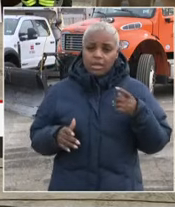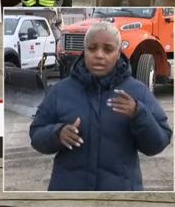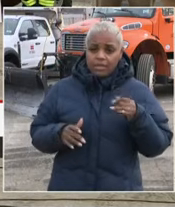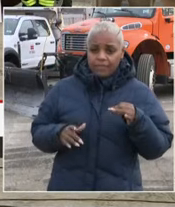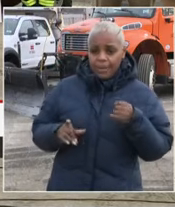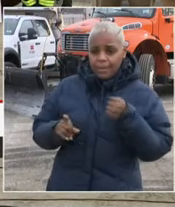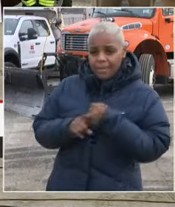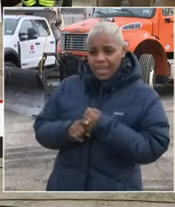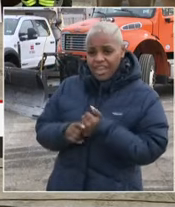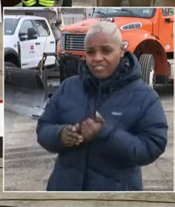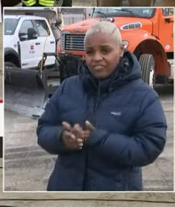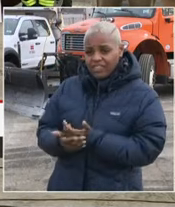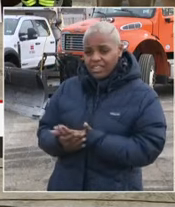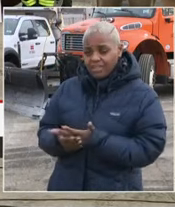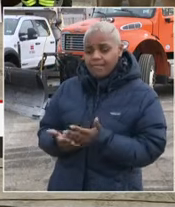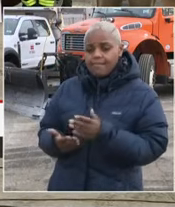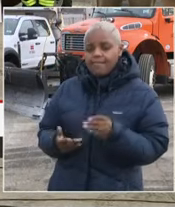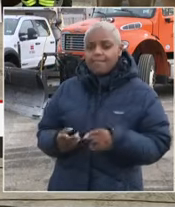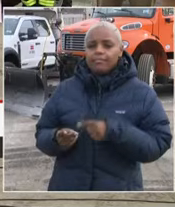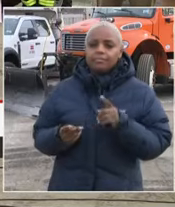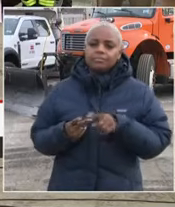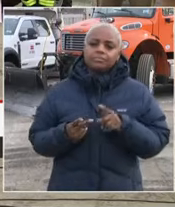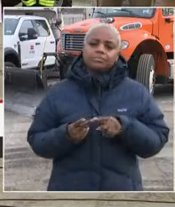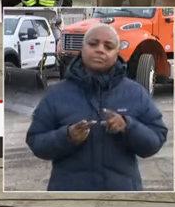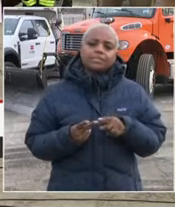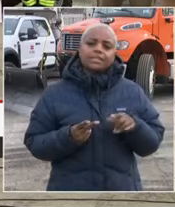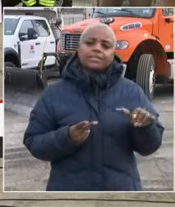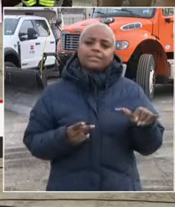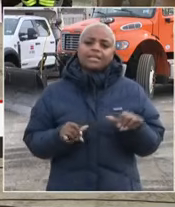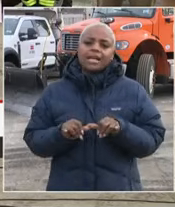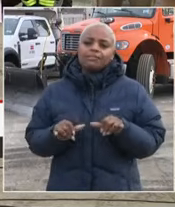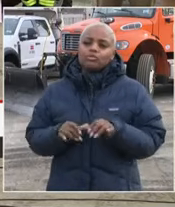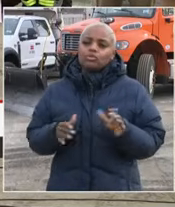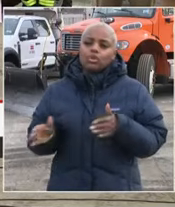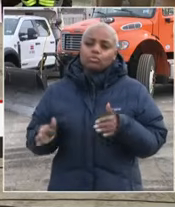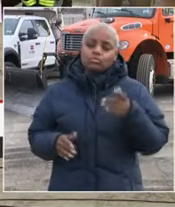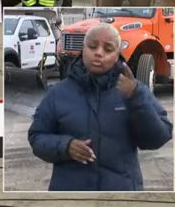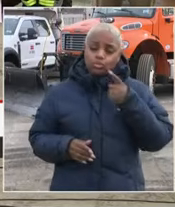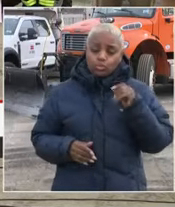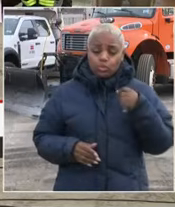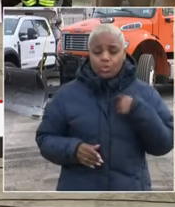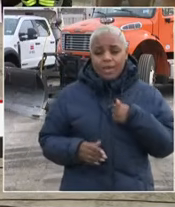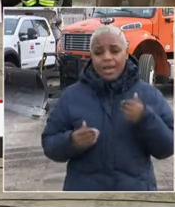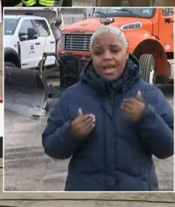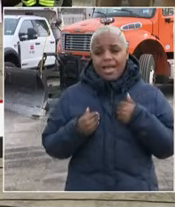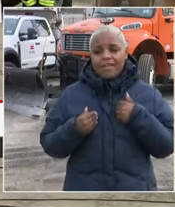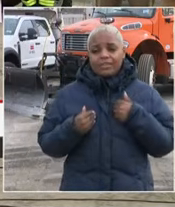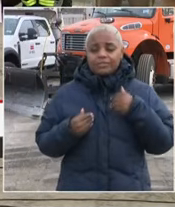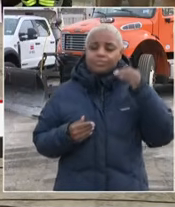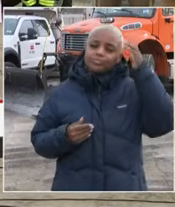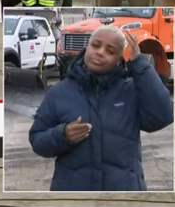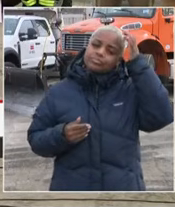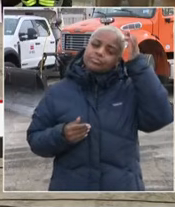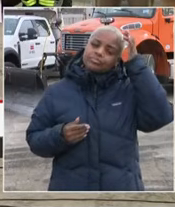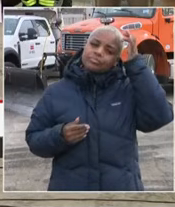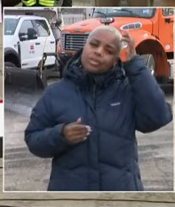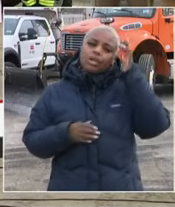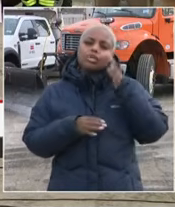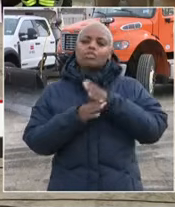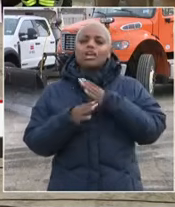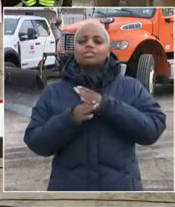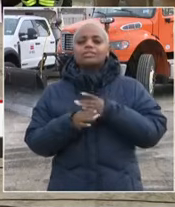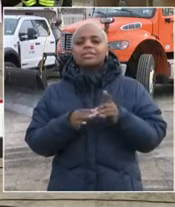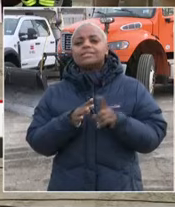sheer size of this storm, how does that, does it hinder you from getting more support from outside the area like you sometimes do when big storms come? Yeah,